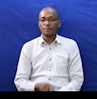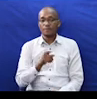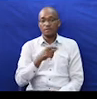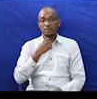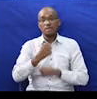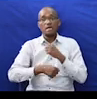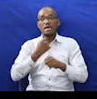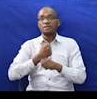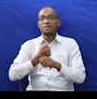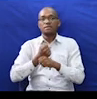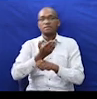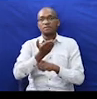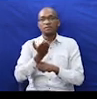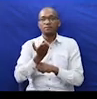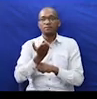exercise.